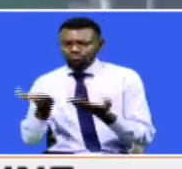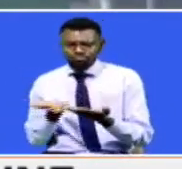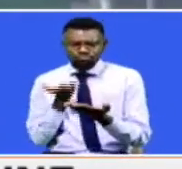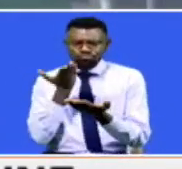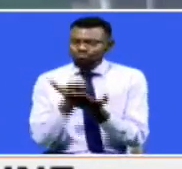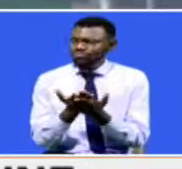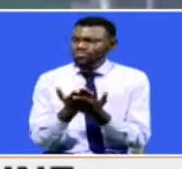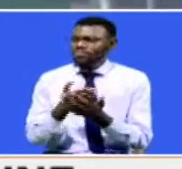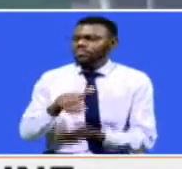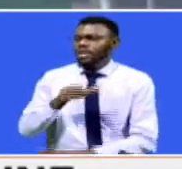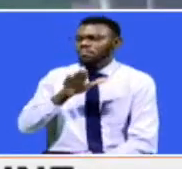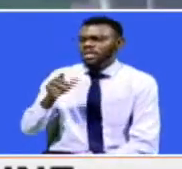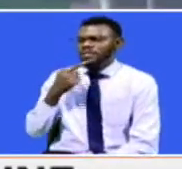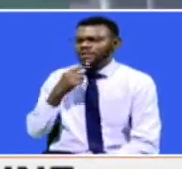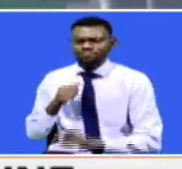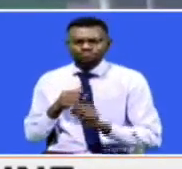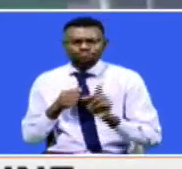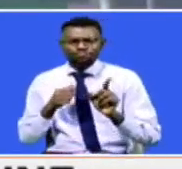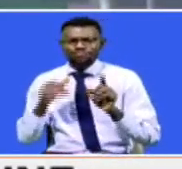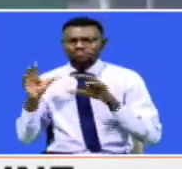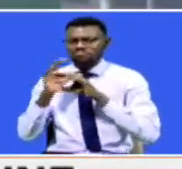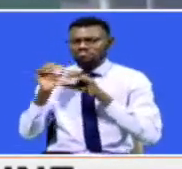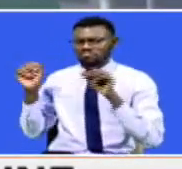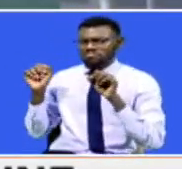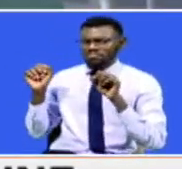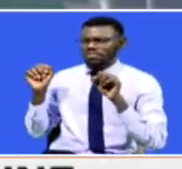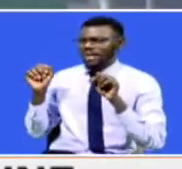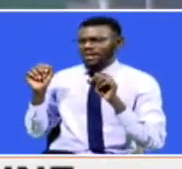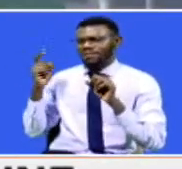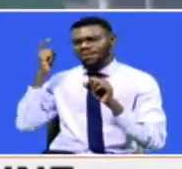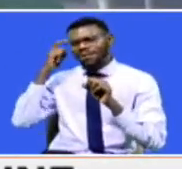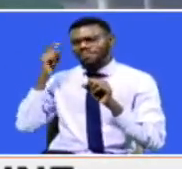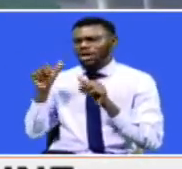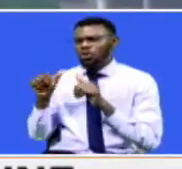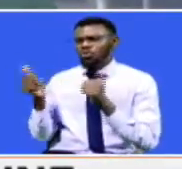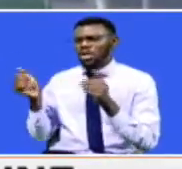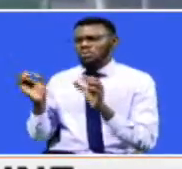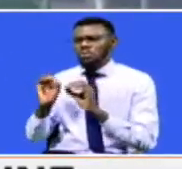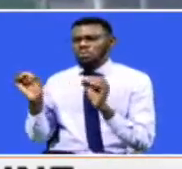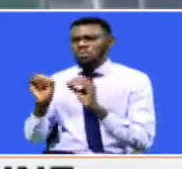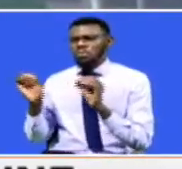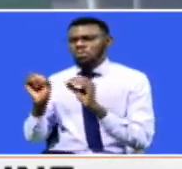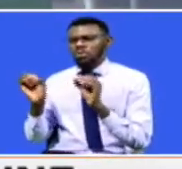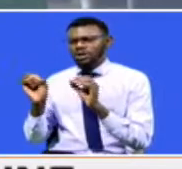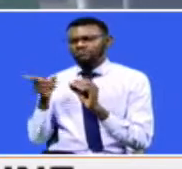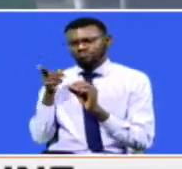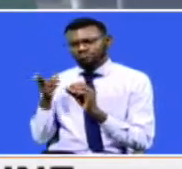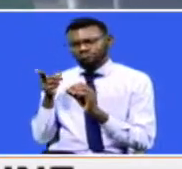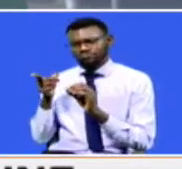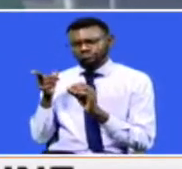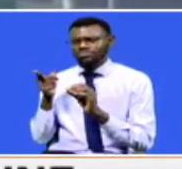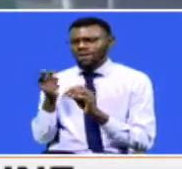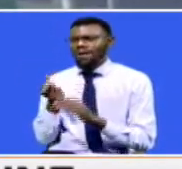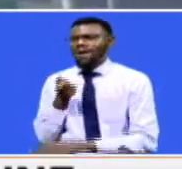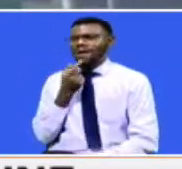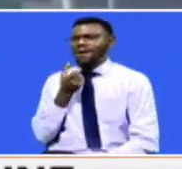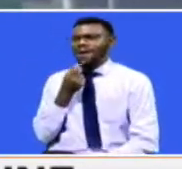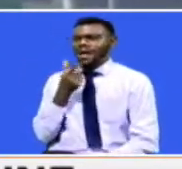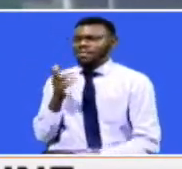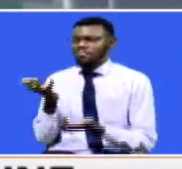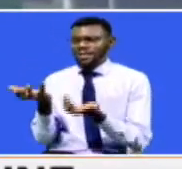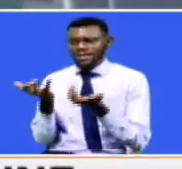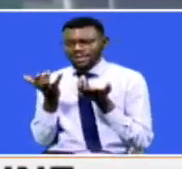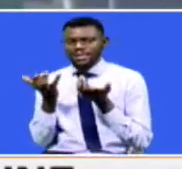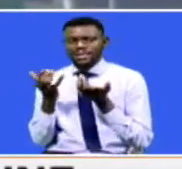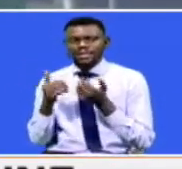this particular sitting president is currently incapacitated, and we are meaning this on medical grounds. And if he can have